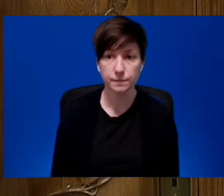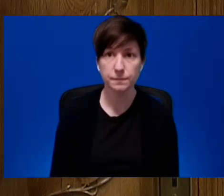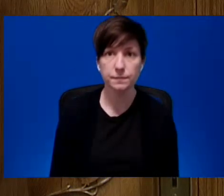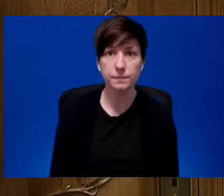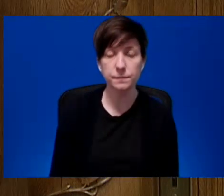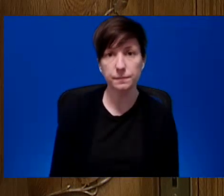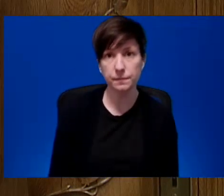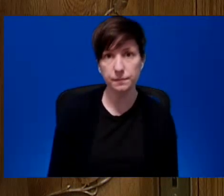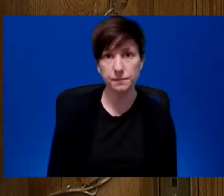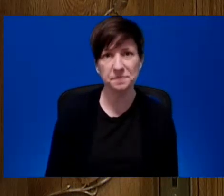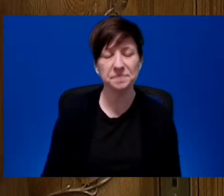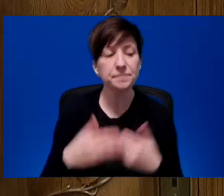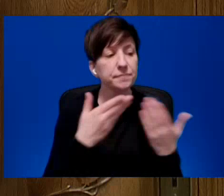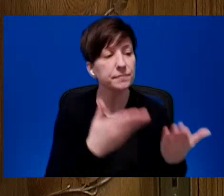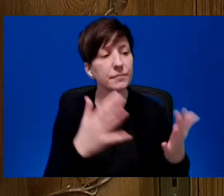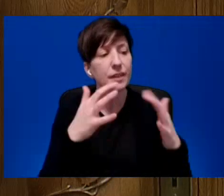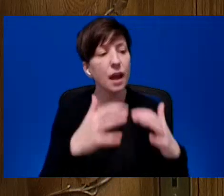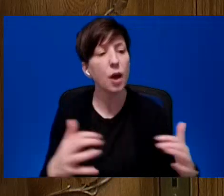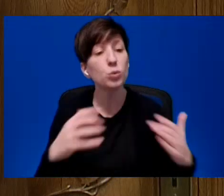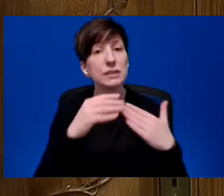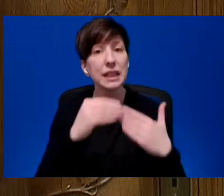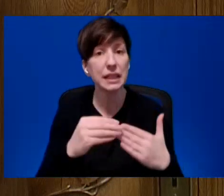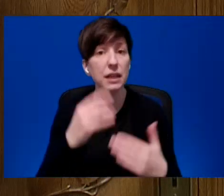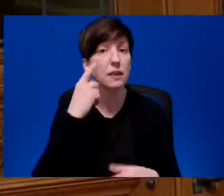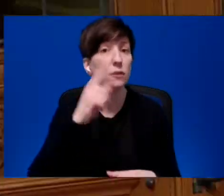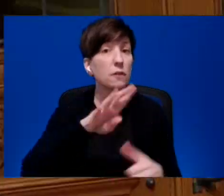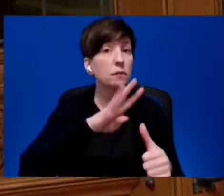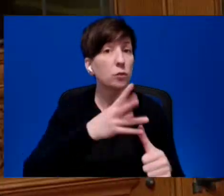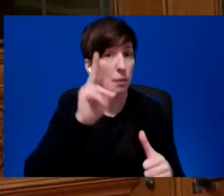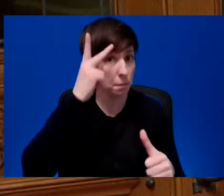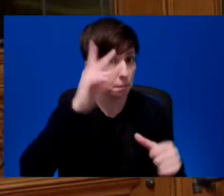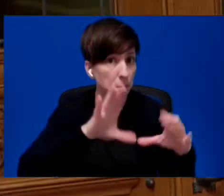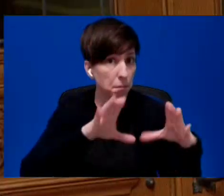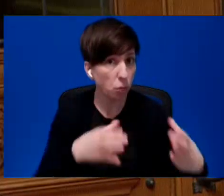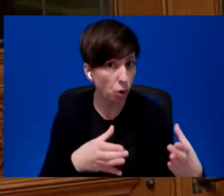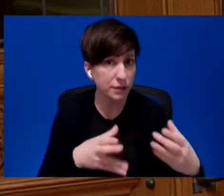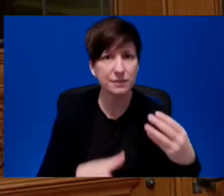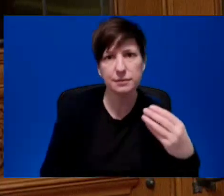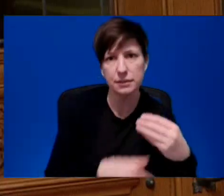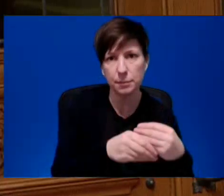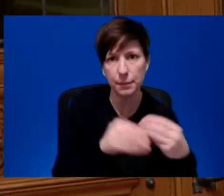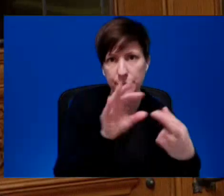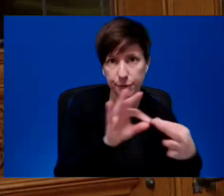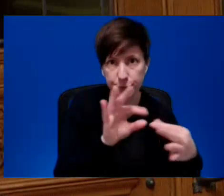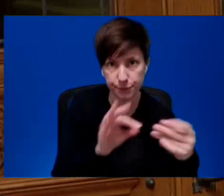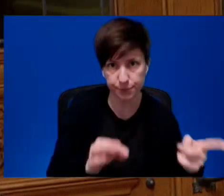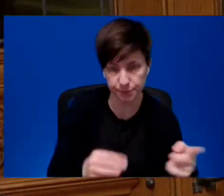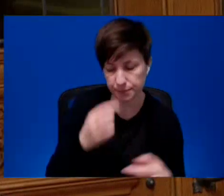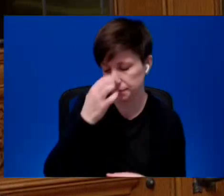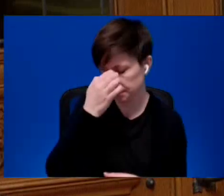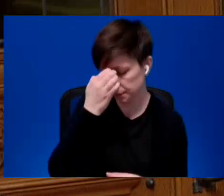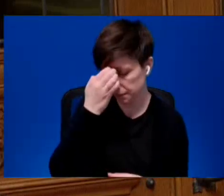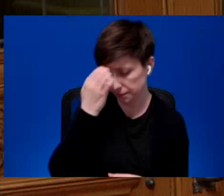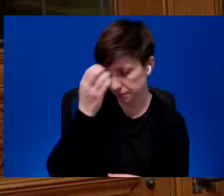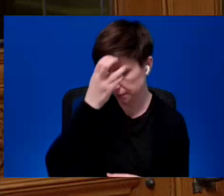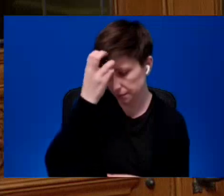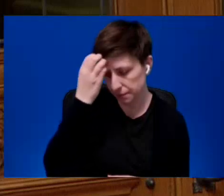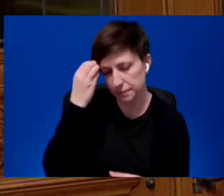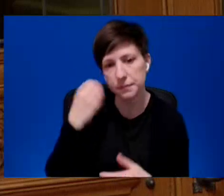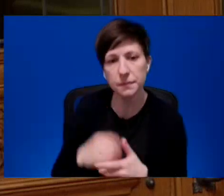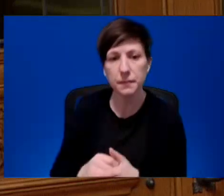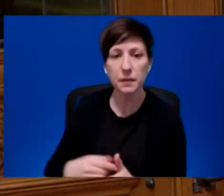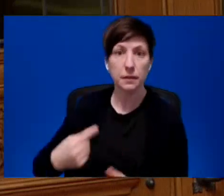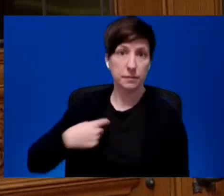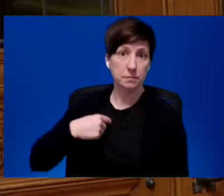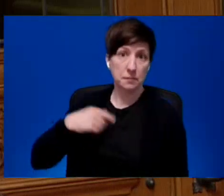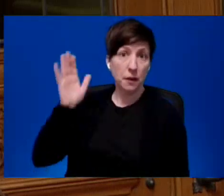House Leader, Fourth Party Supplemental. Thank you very much, Mr. Speaker. As a former healthcare provider myself,